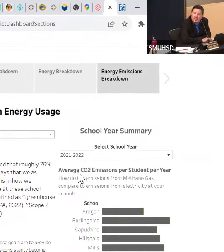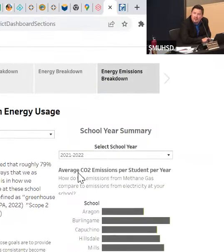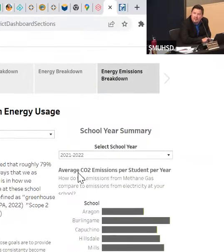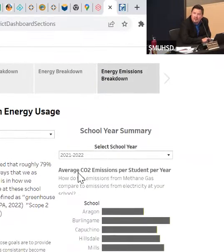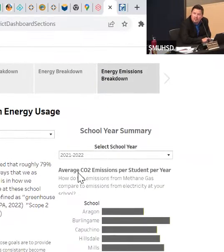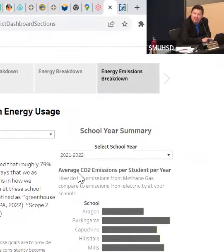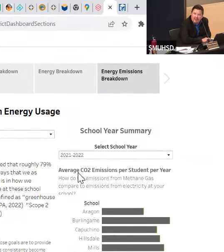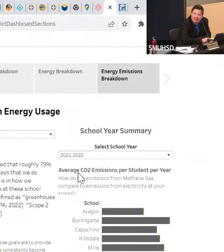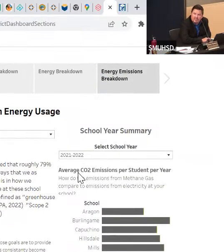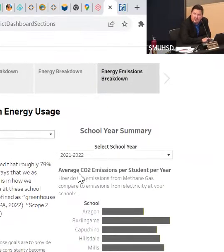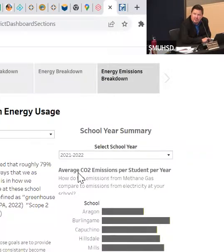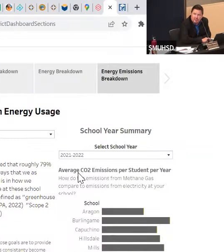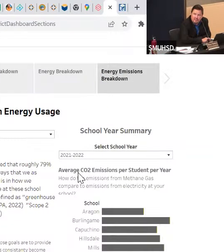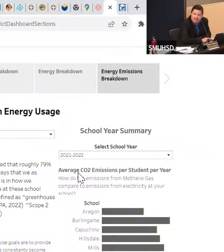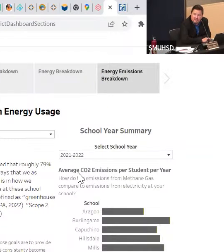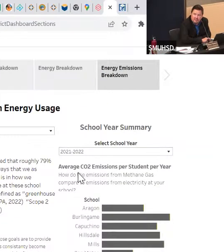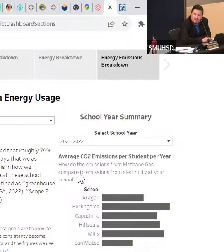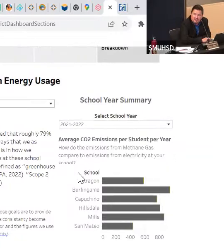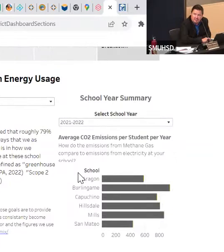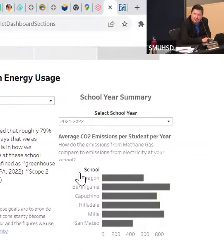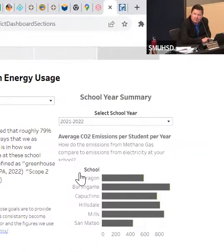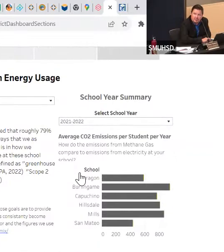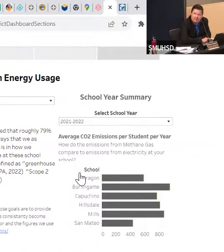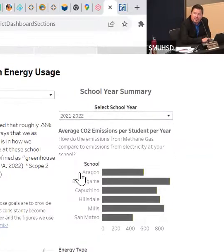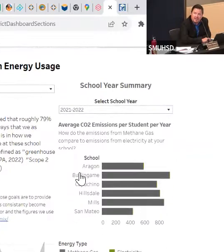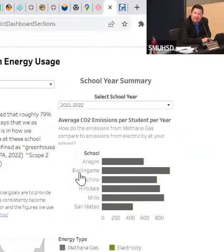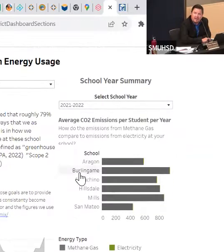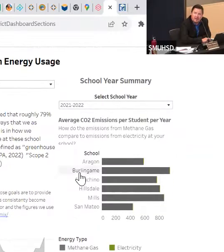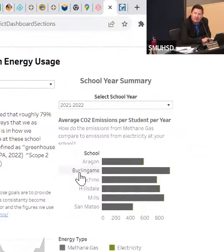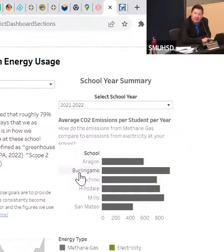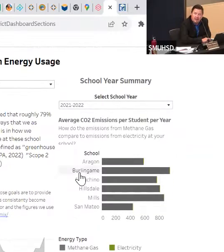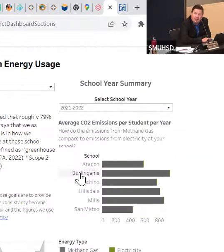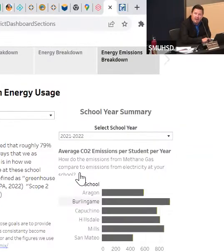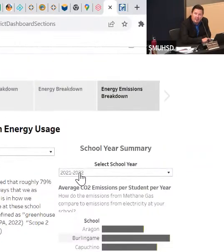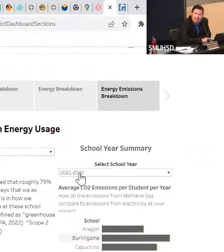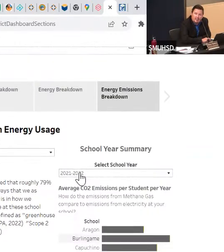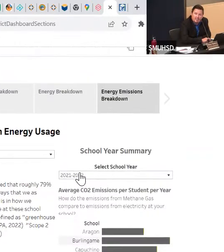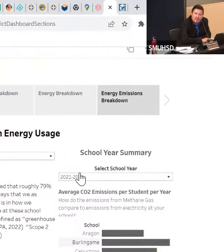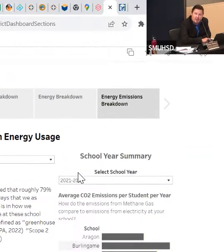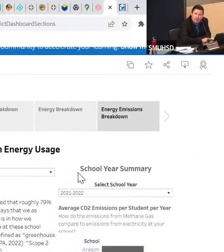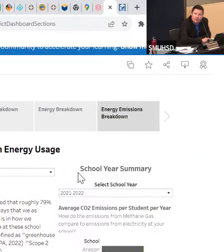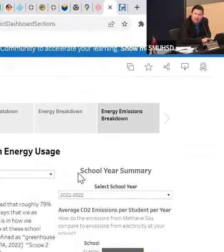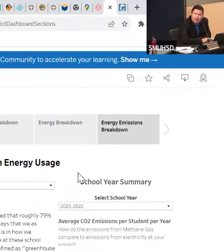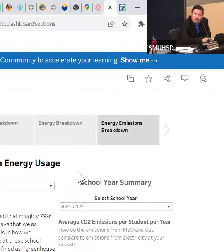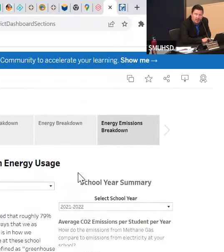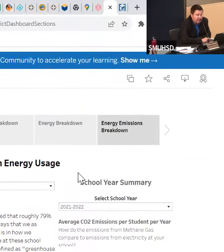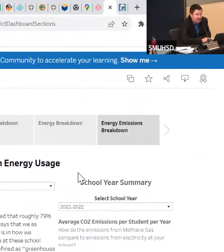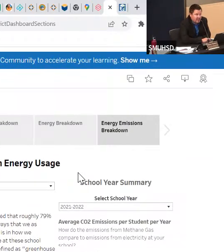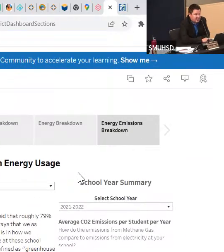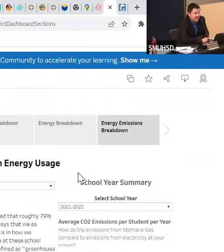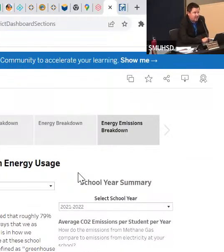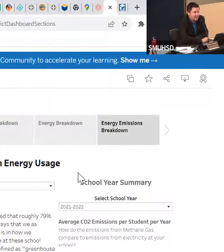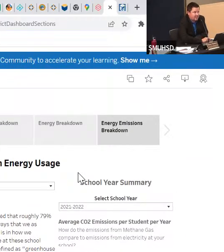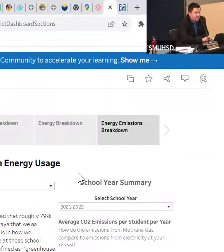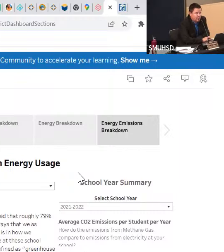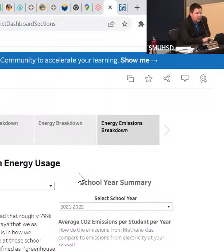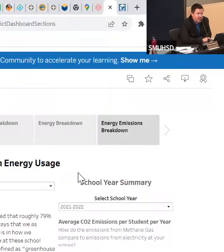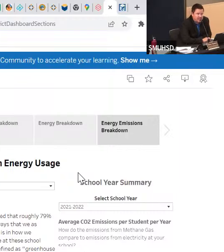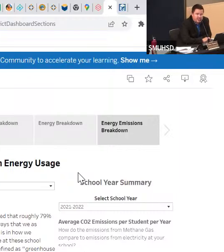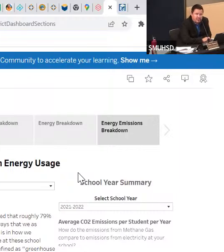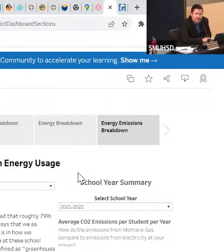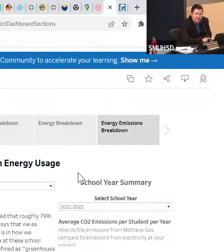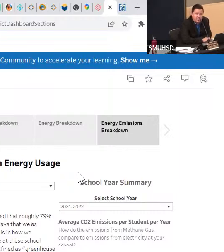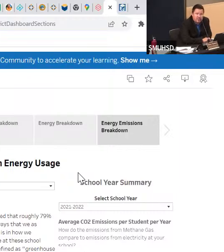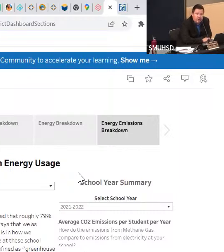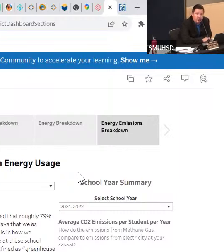We have average CO2 emissions per student per year. So not only is this a great tool to show the